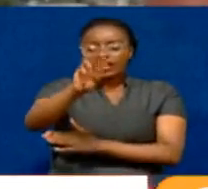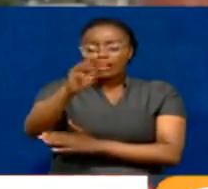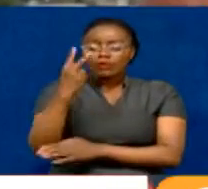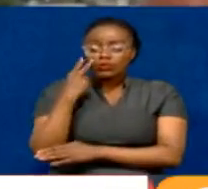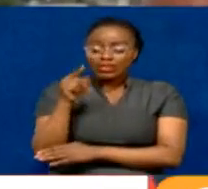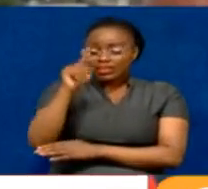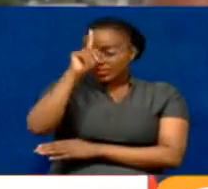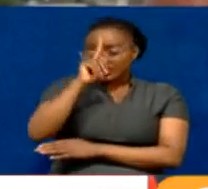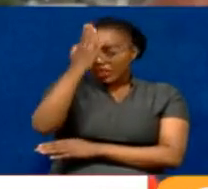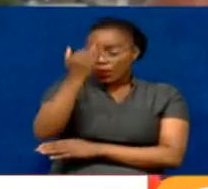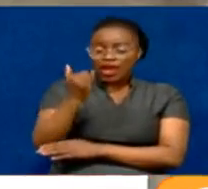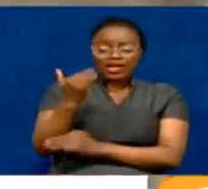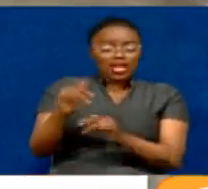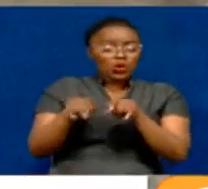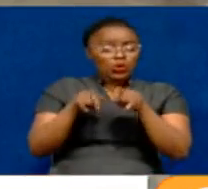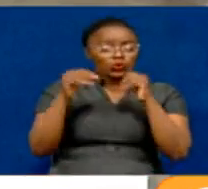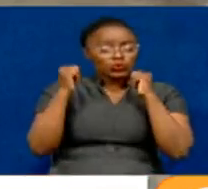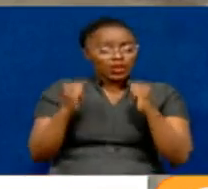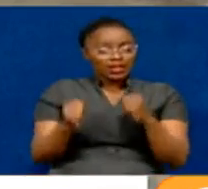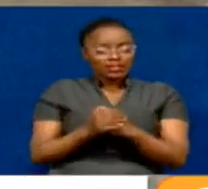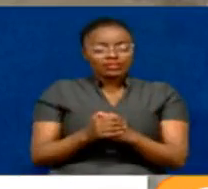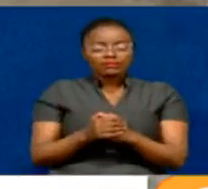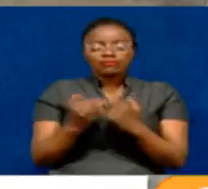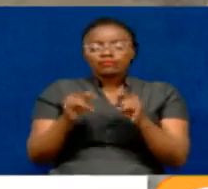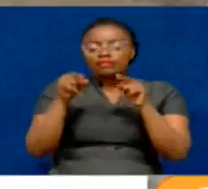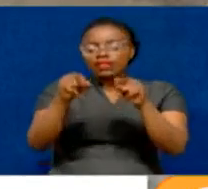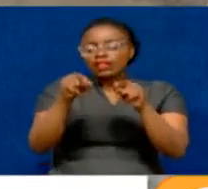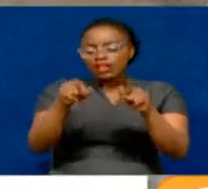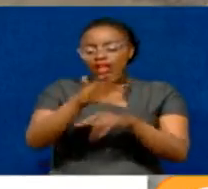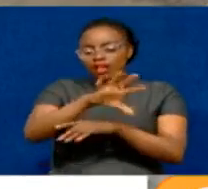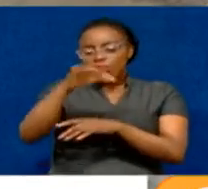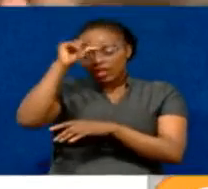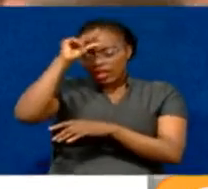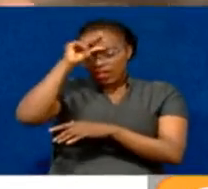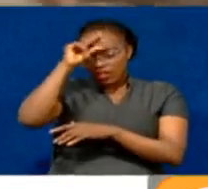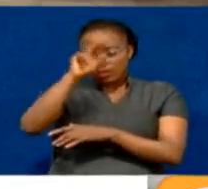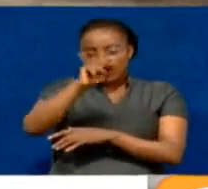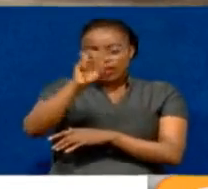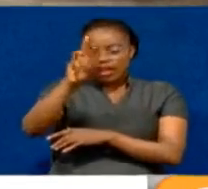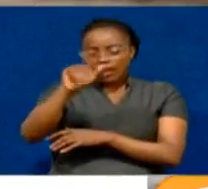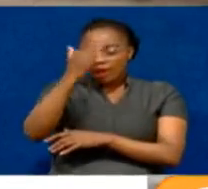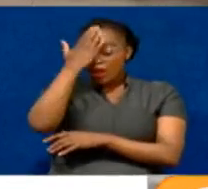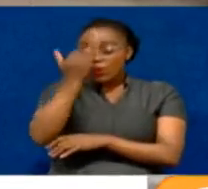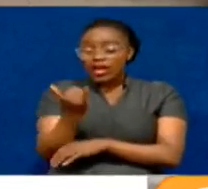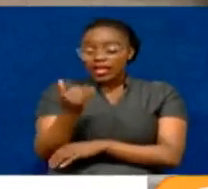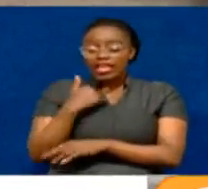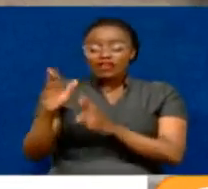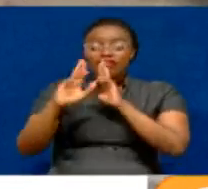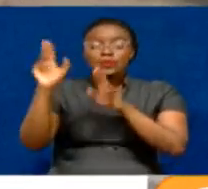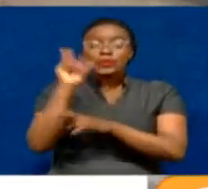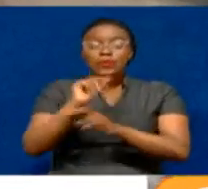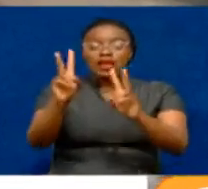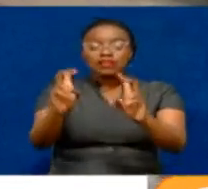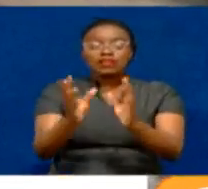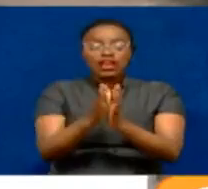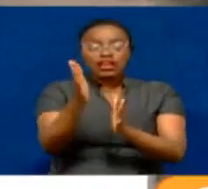very seriously because it's gone out of control. Residents fault the county government of Mombasa and NEMA for laxity, saying they have reported the